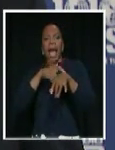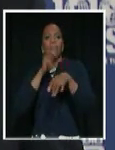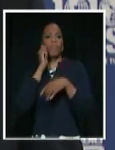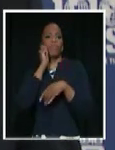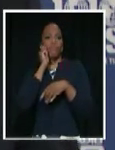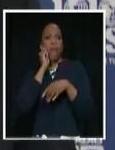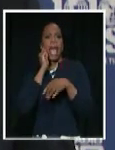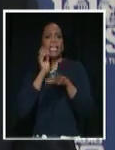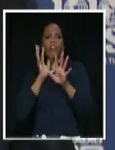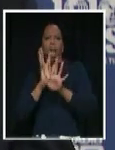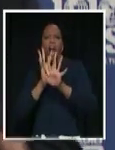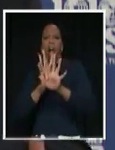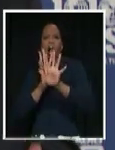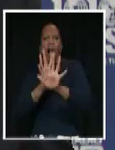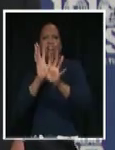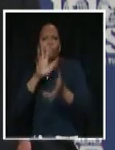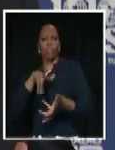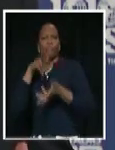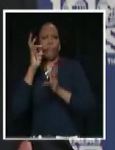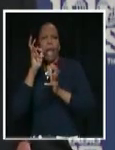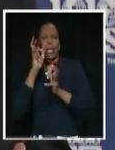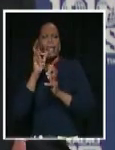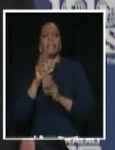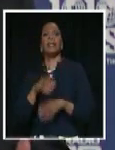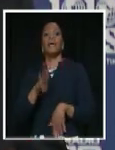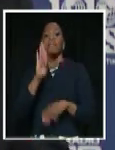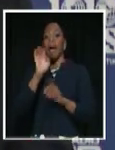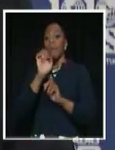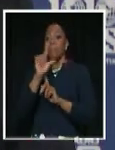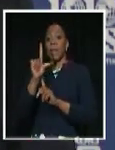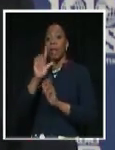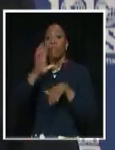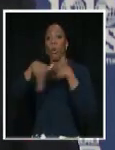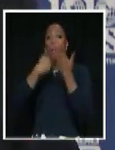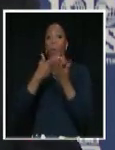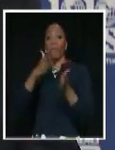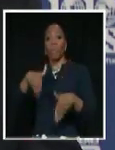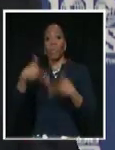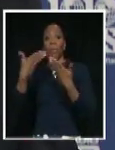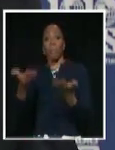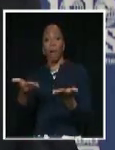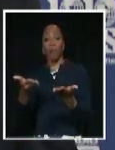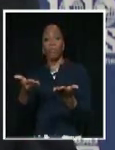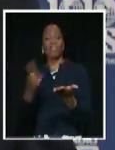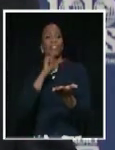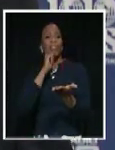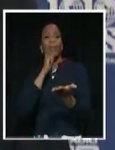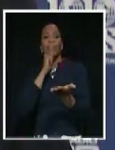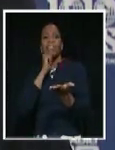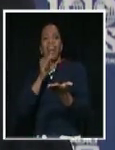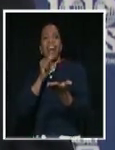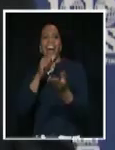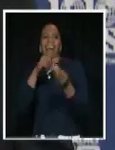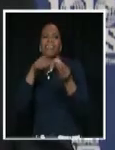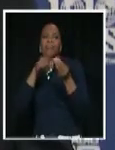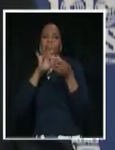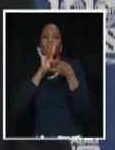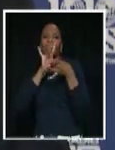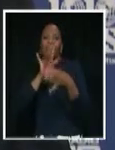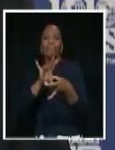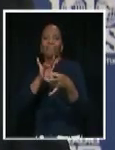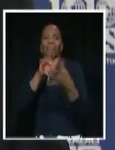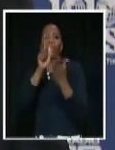of New York. Bill, when you look at all of the proposals that he's put forward, they're not about changing the laws or